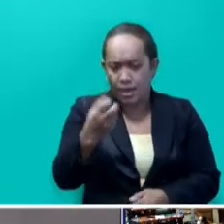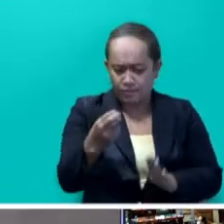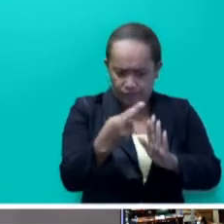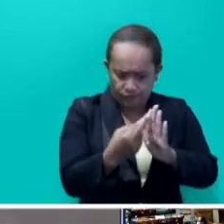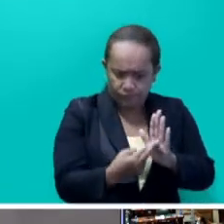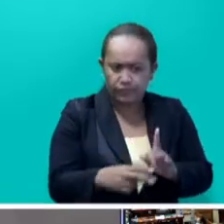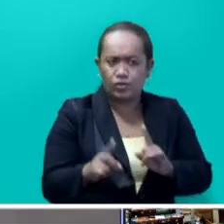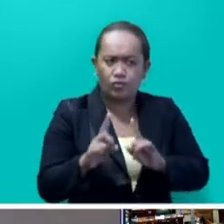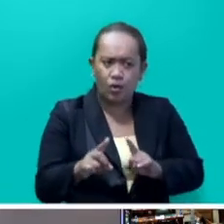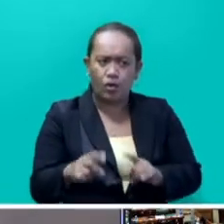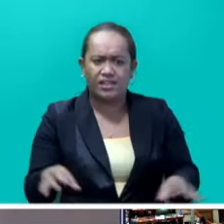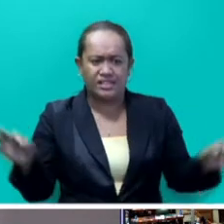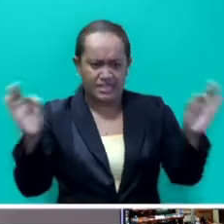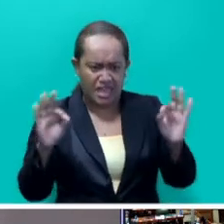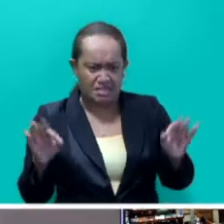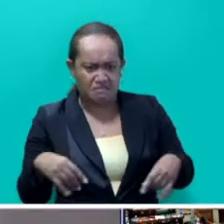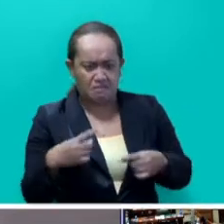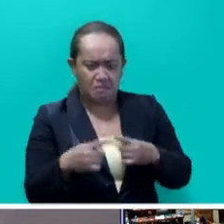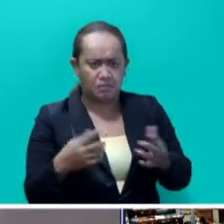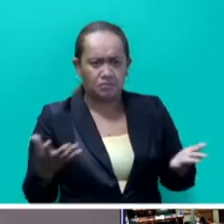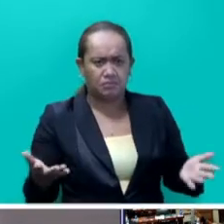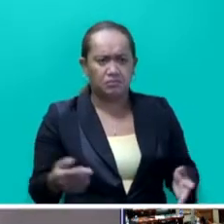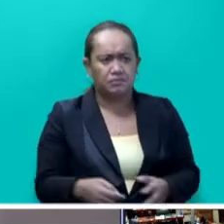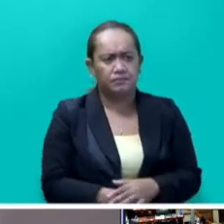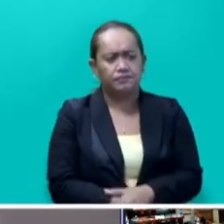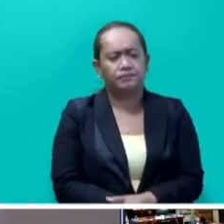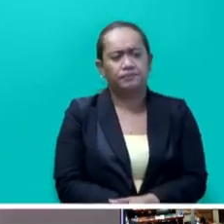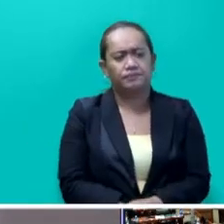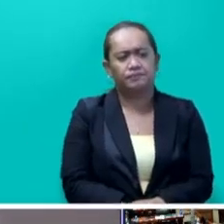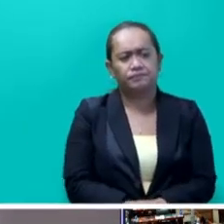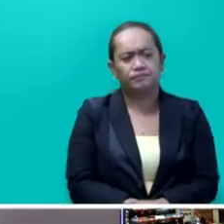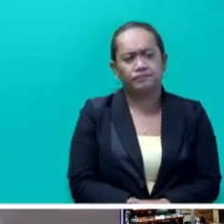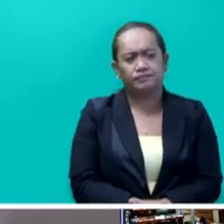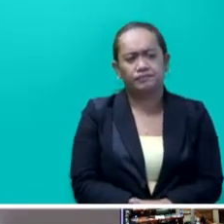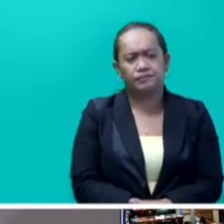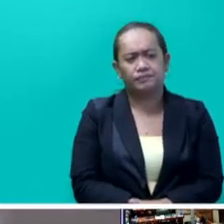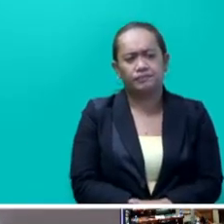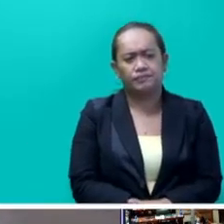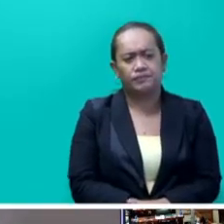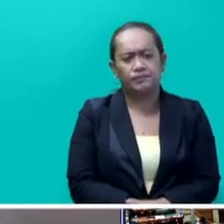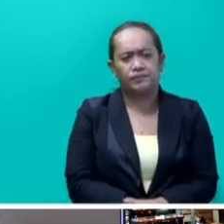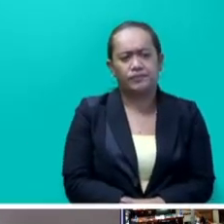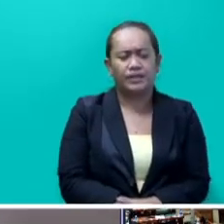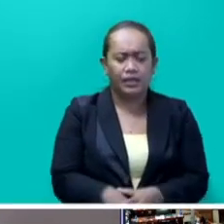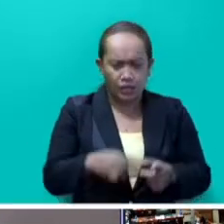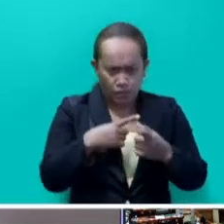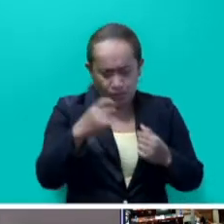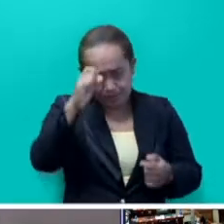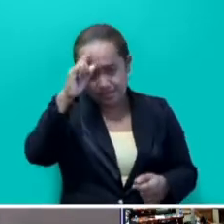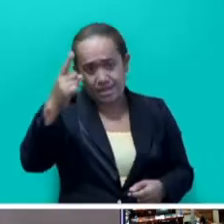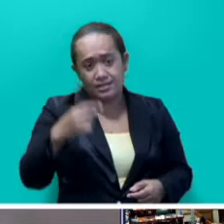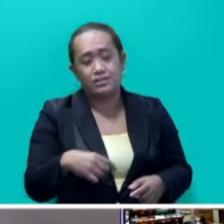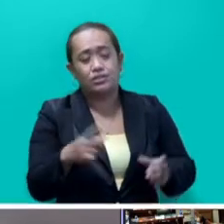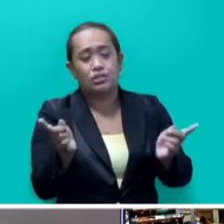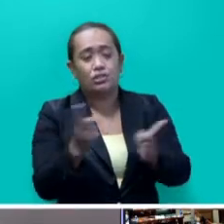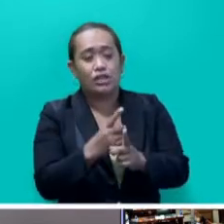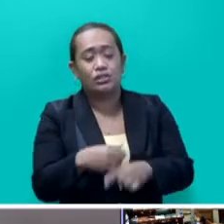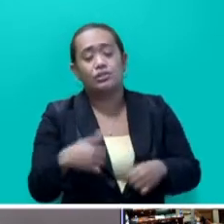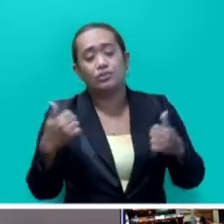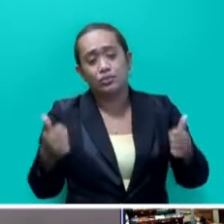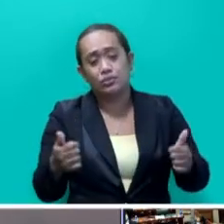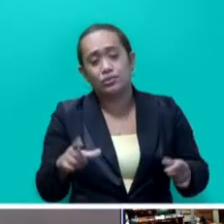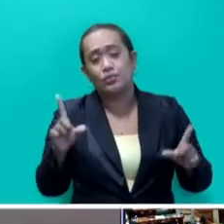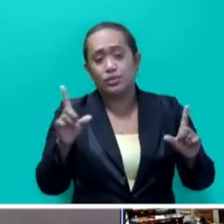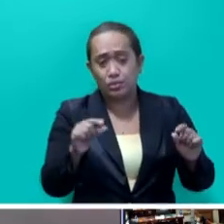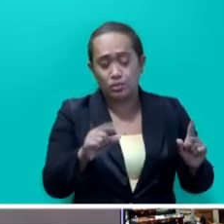There's nothing sinister about it at all. At all, and that needs to be realized. The change is good. We're actually doing this so there's a